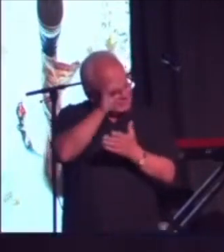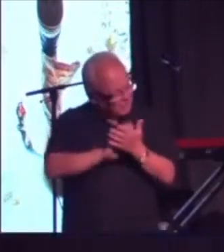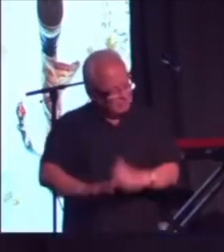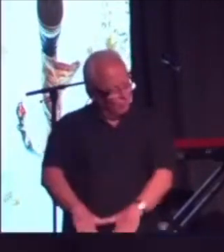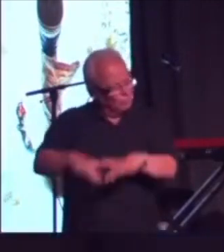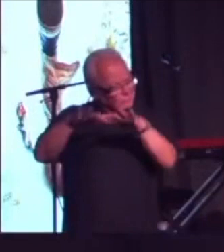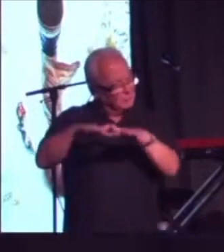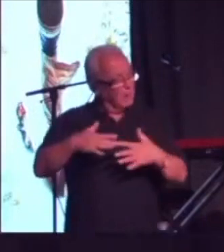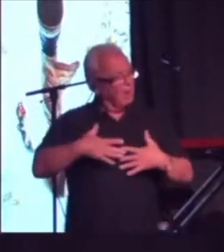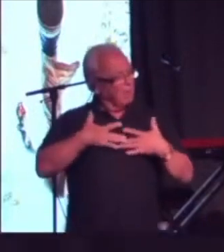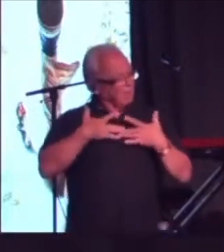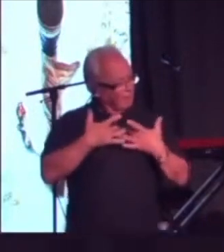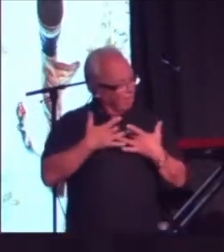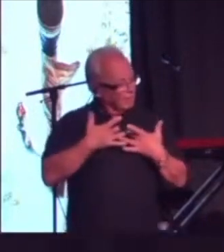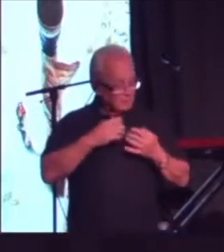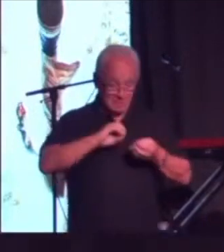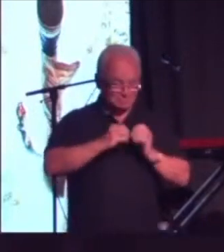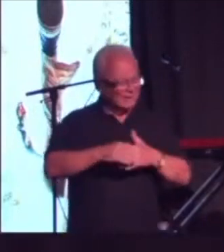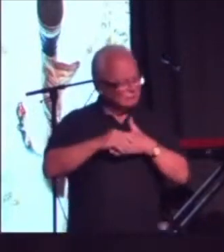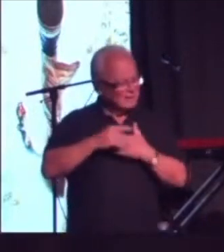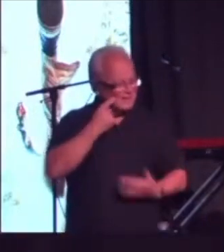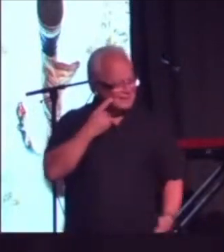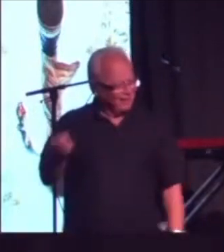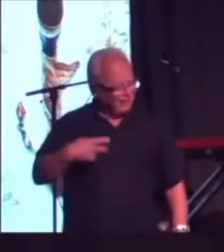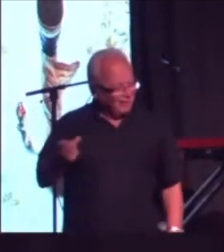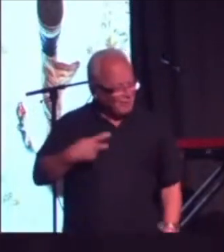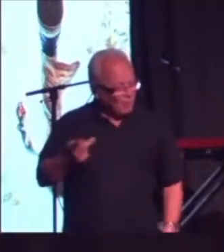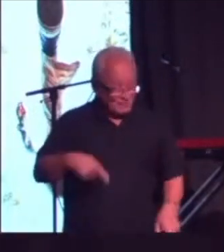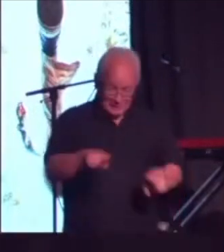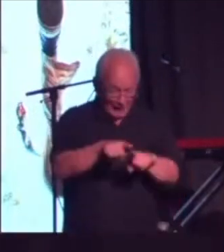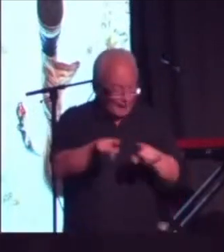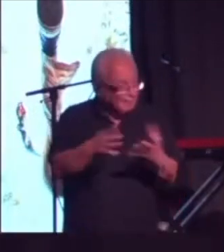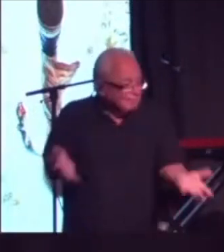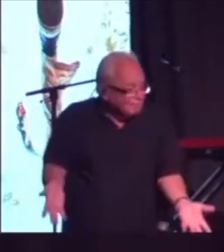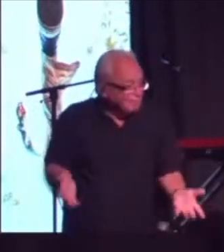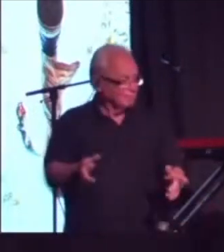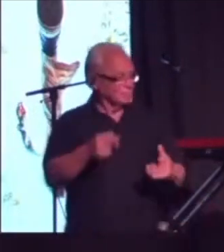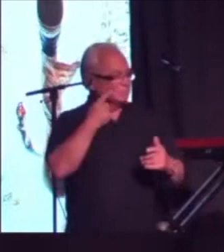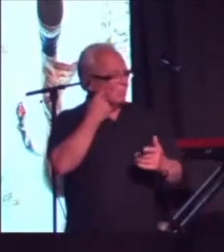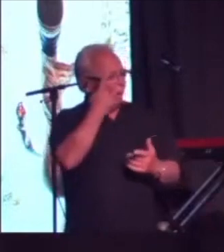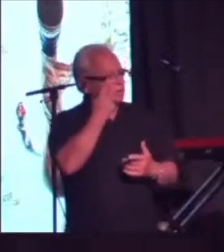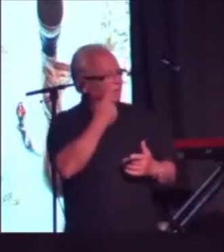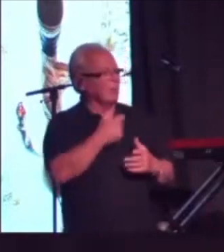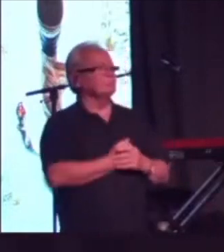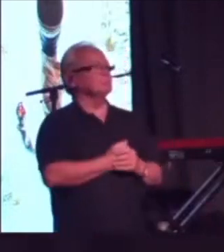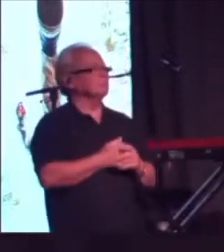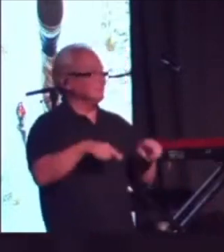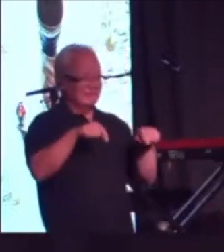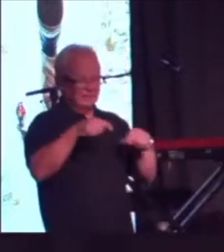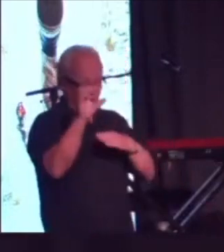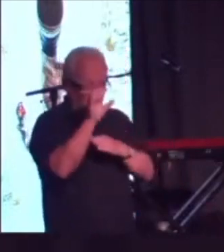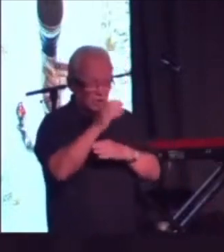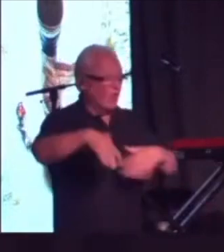in. And that might be your experience. Because it's entirely possible to, even in the buzz of here,